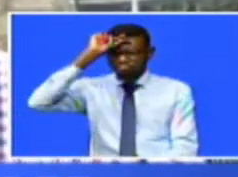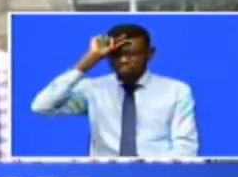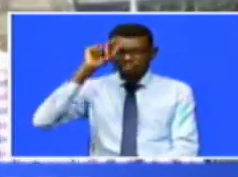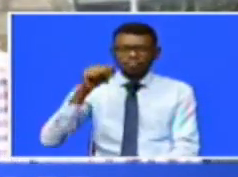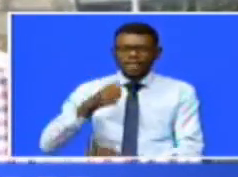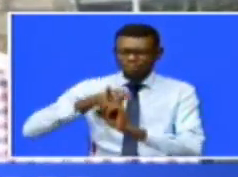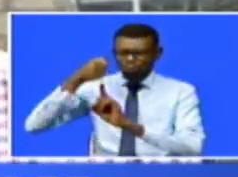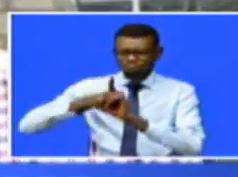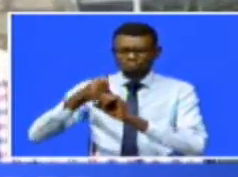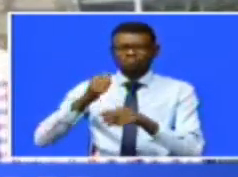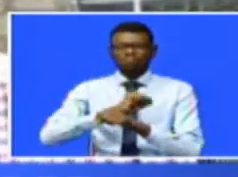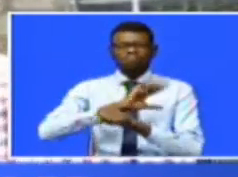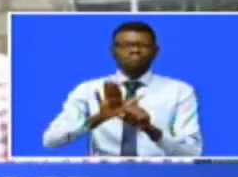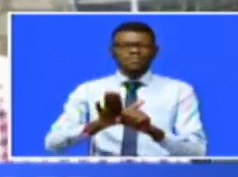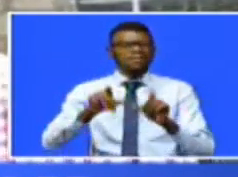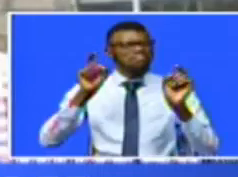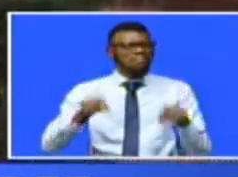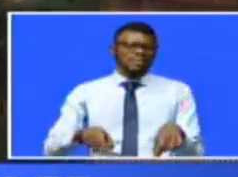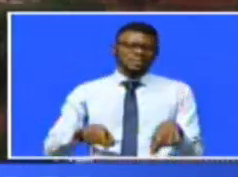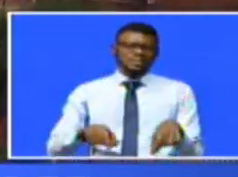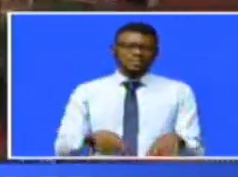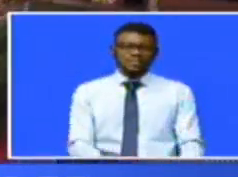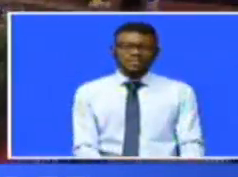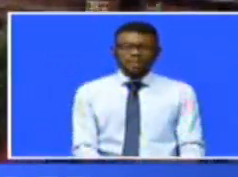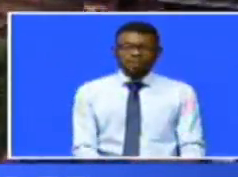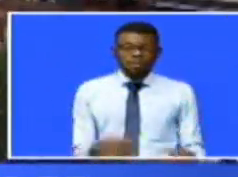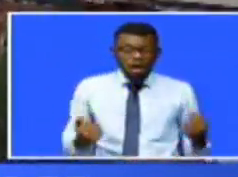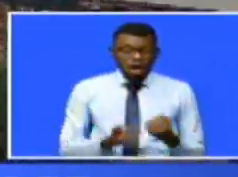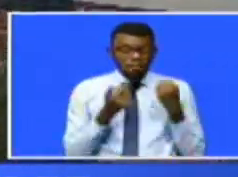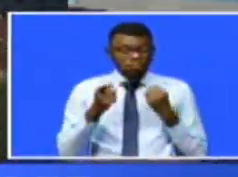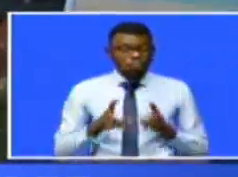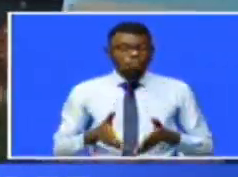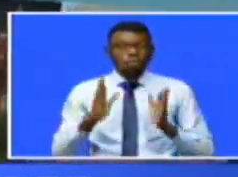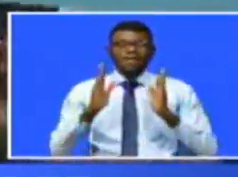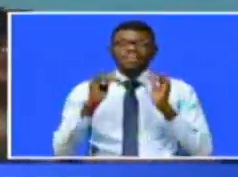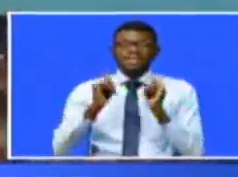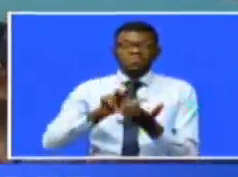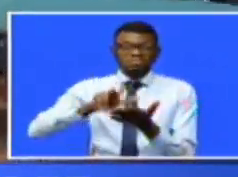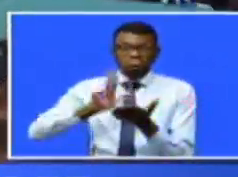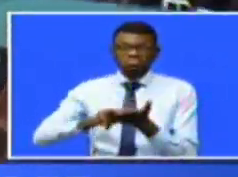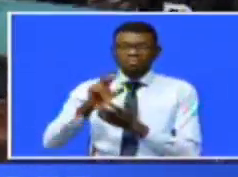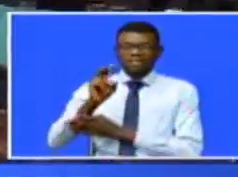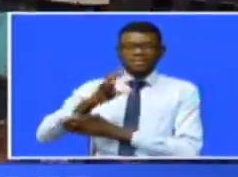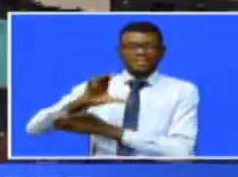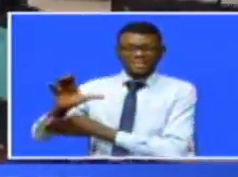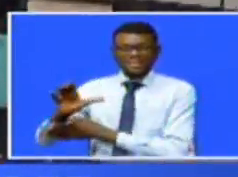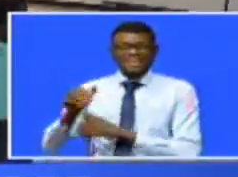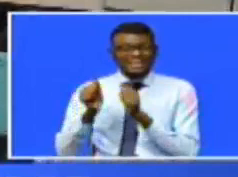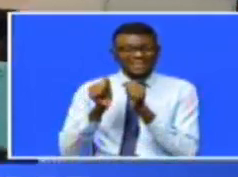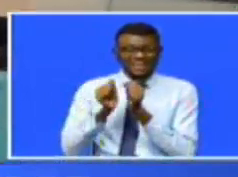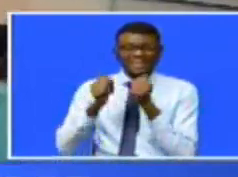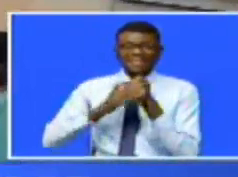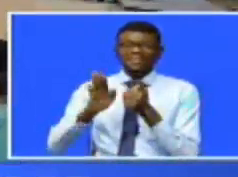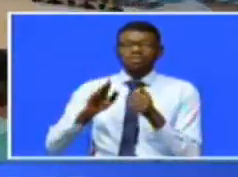fight the COVID-19 situation in this country. Should the new formula be adopted, 20 counties stand to lose 19 billion shillings.